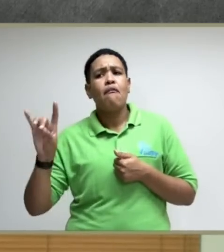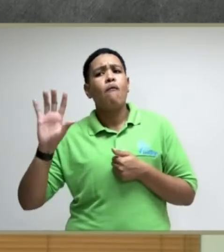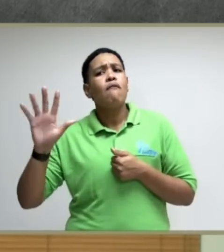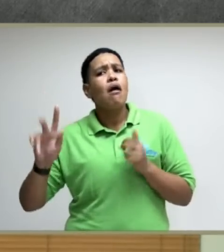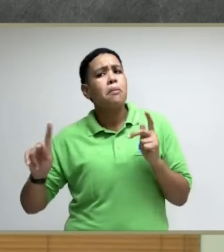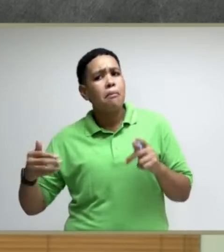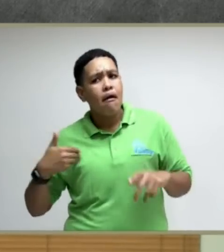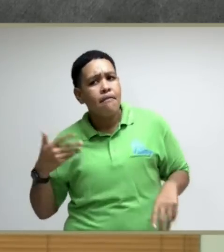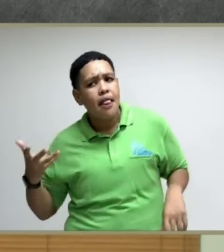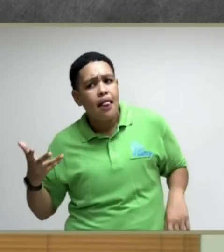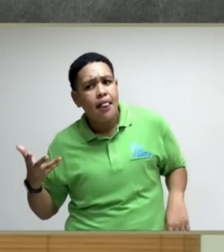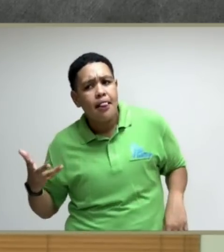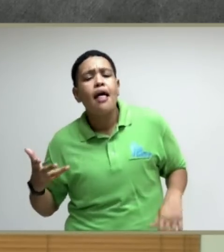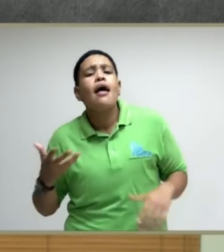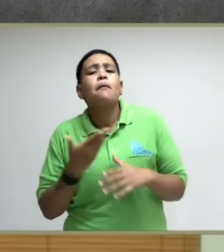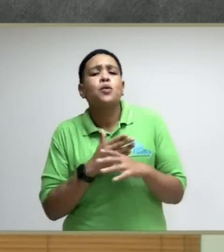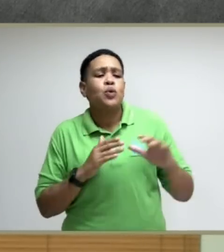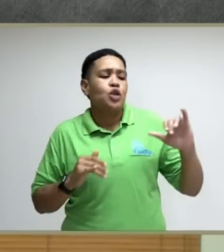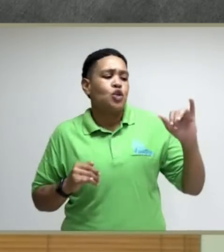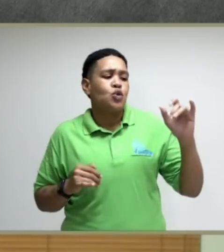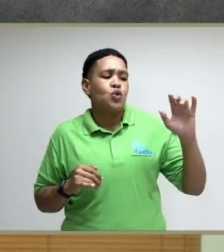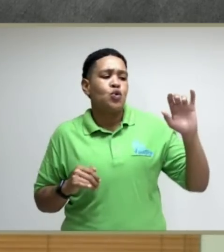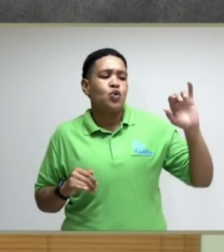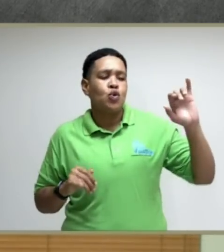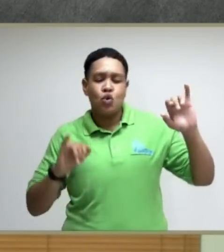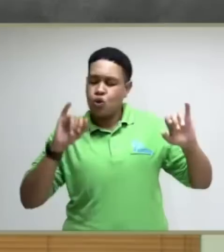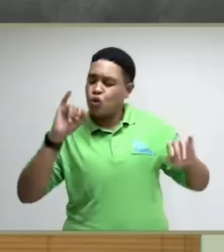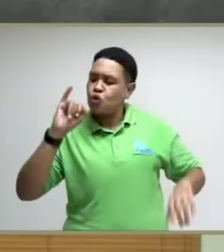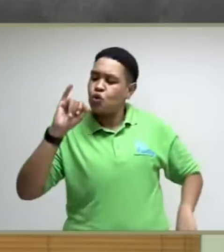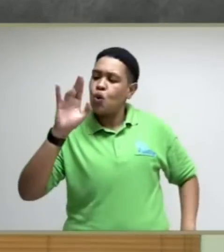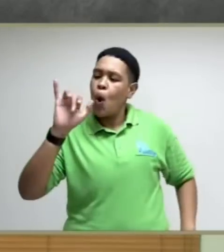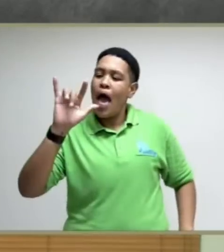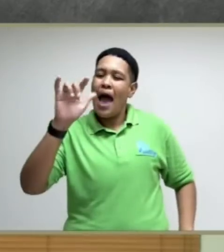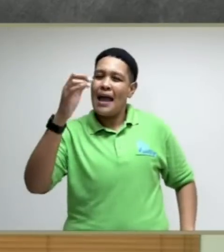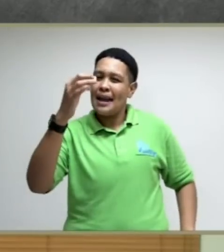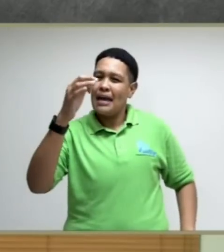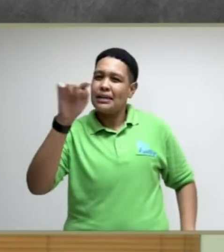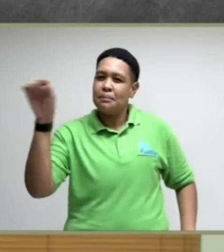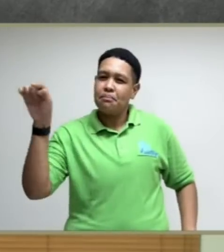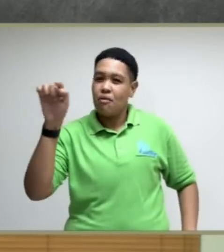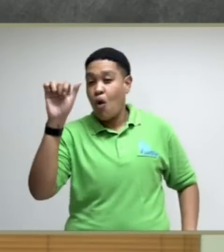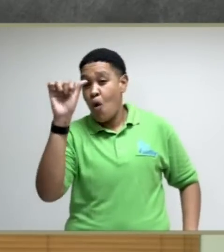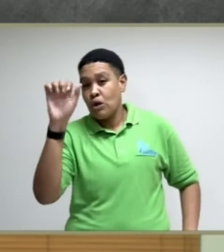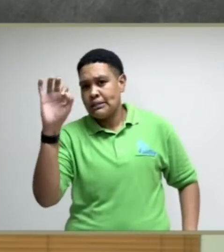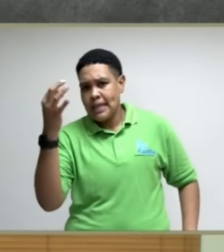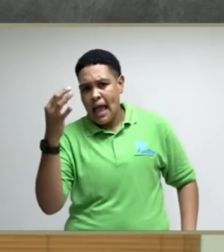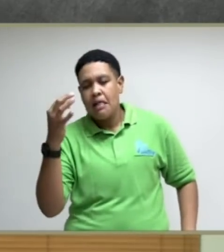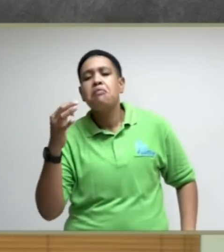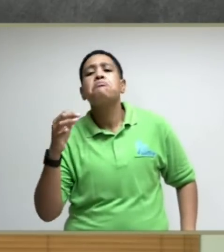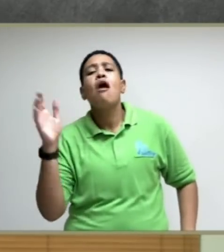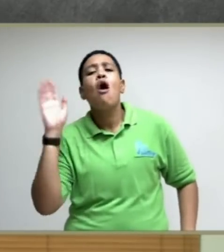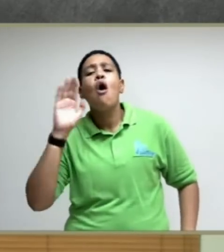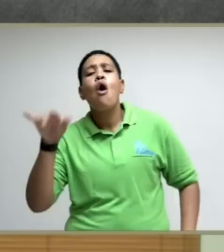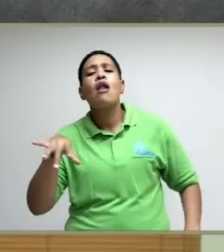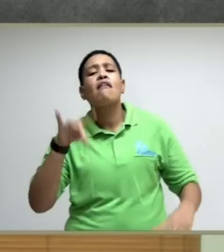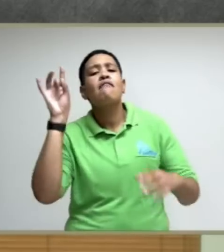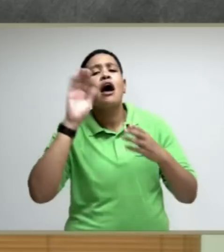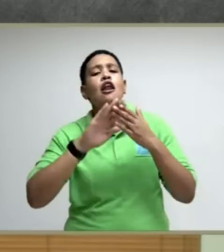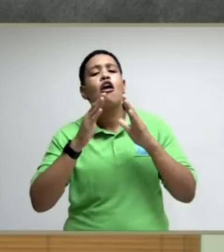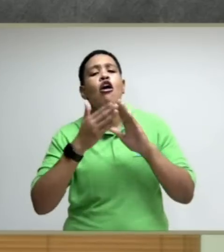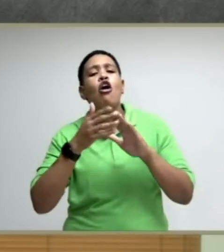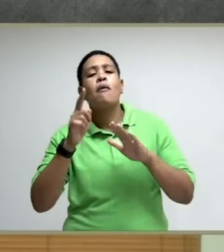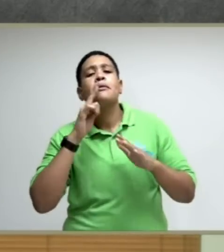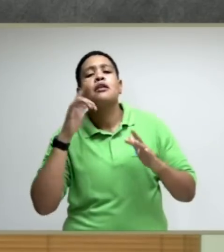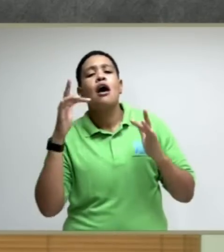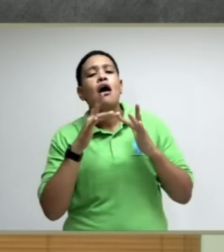cases between July the 19th and August the 9th. And all cases were detected within the community as